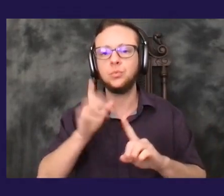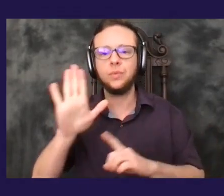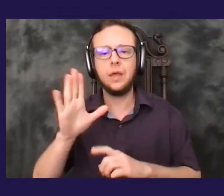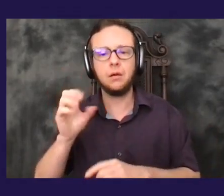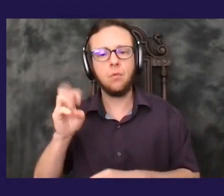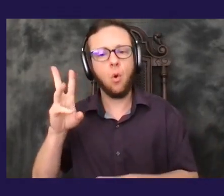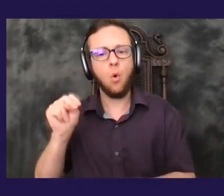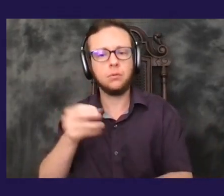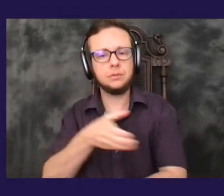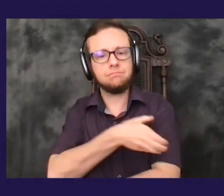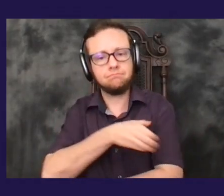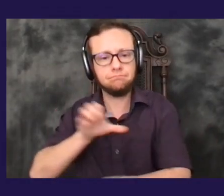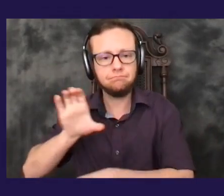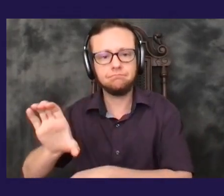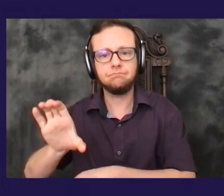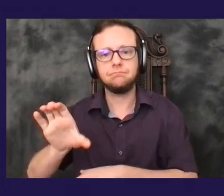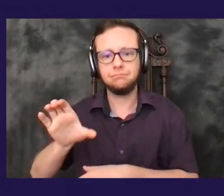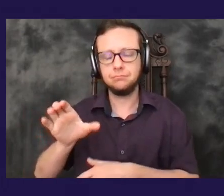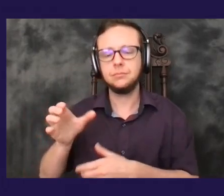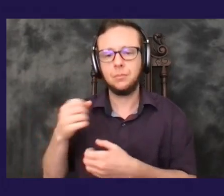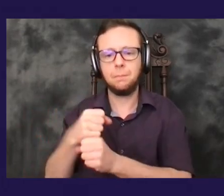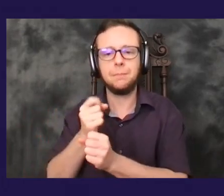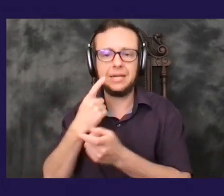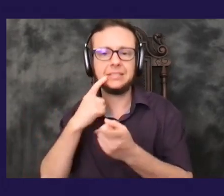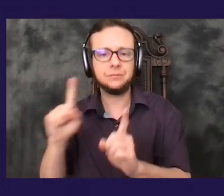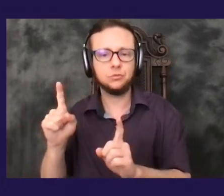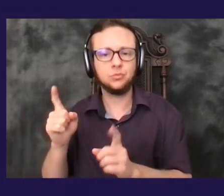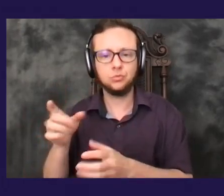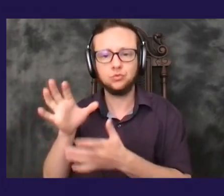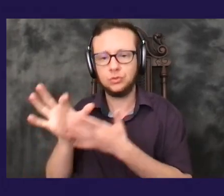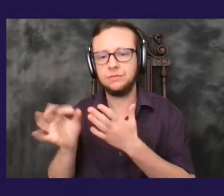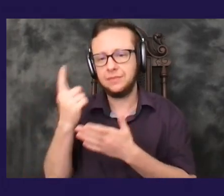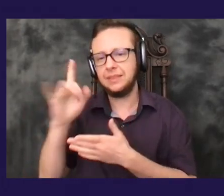empowerment to make successful choices for their community.